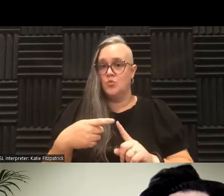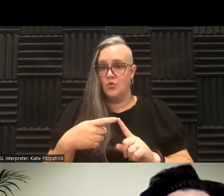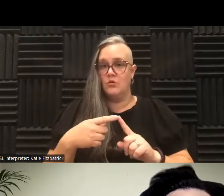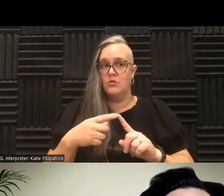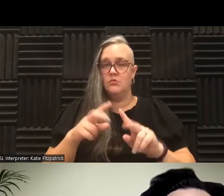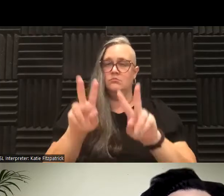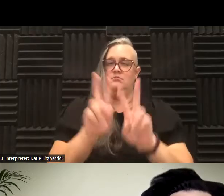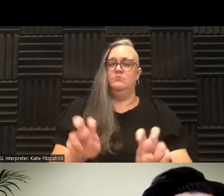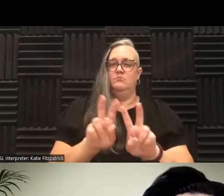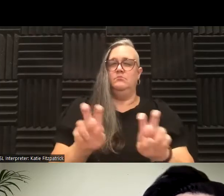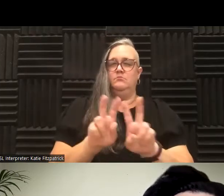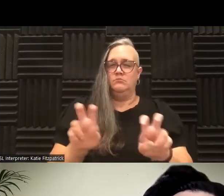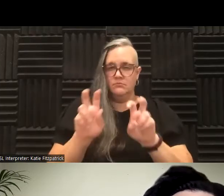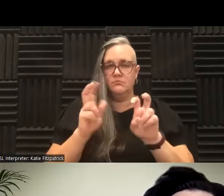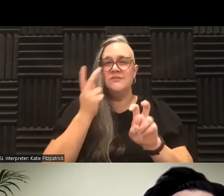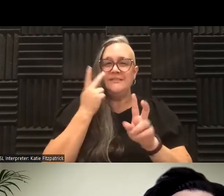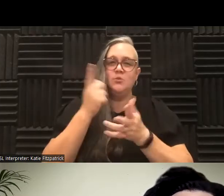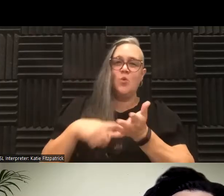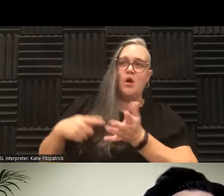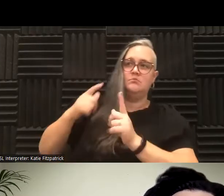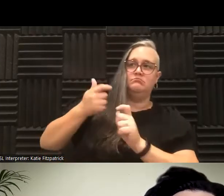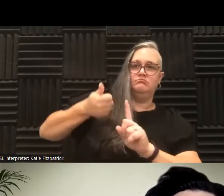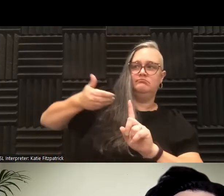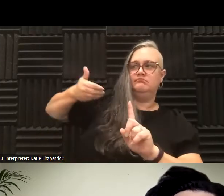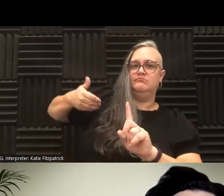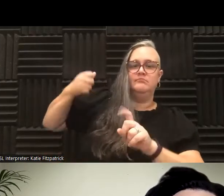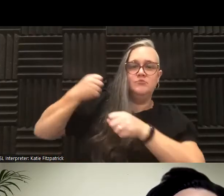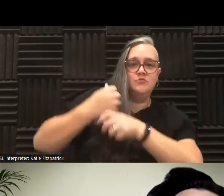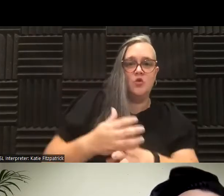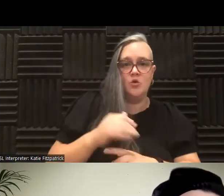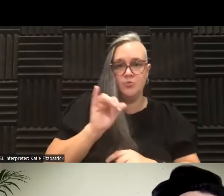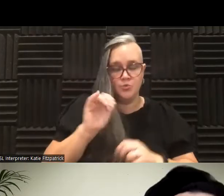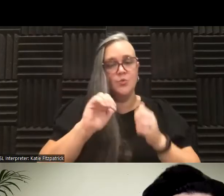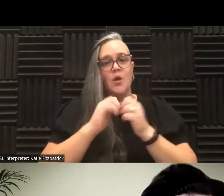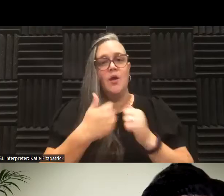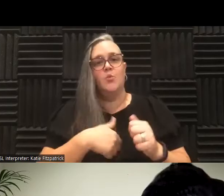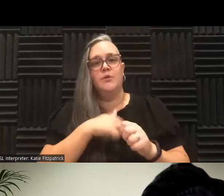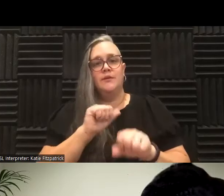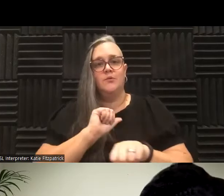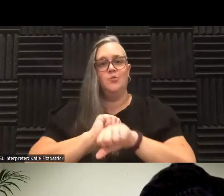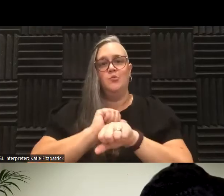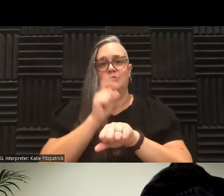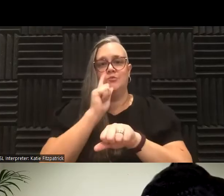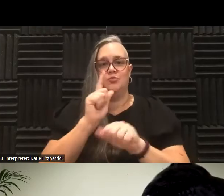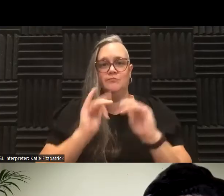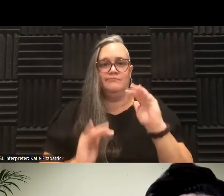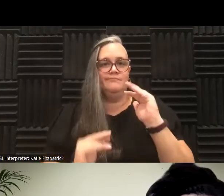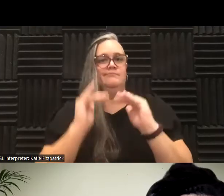at some of those causes and how we can work to address some of those.